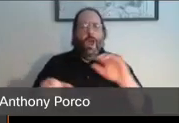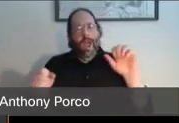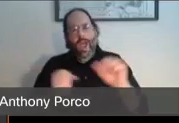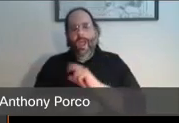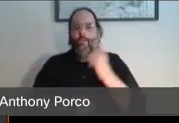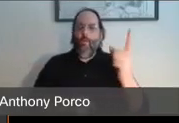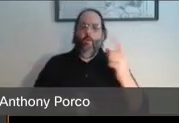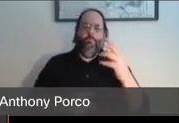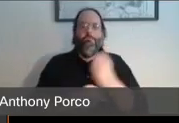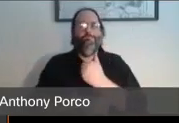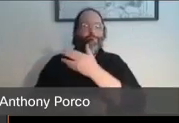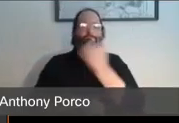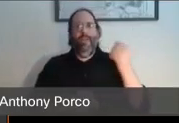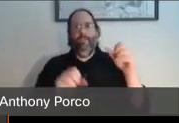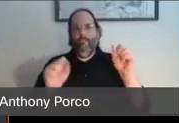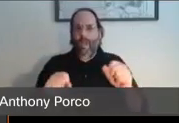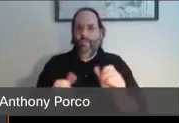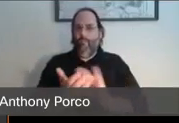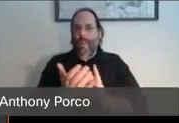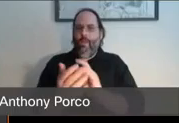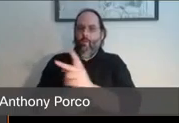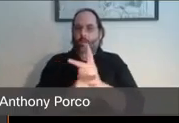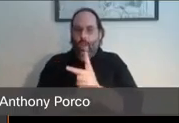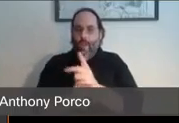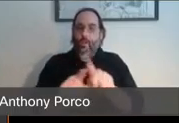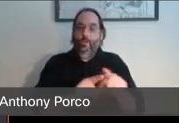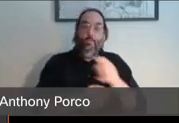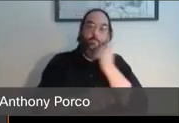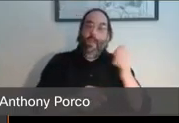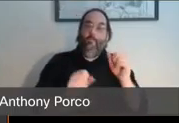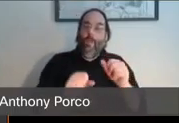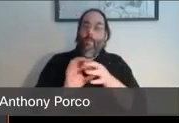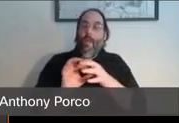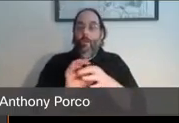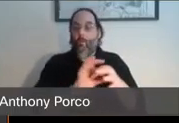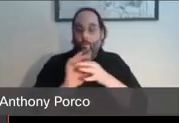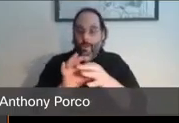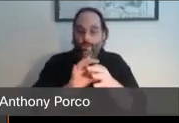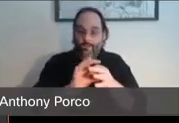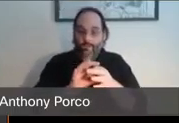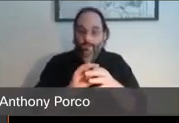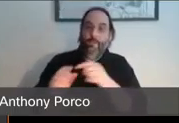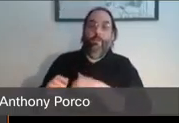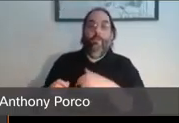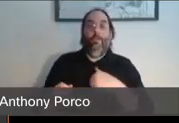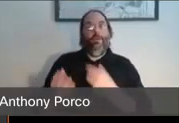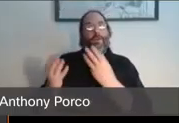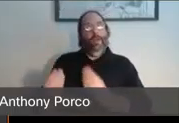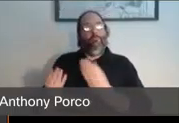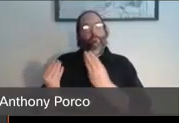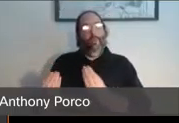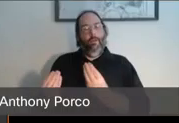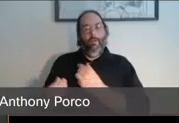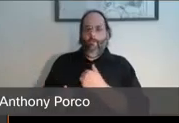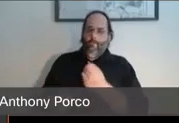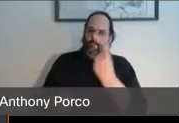person receives the best medical care and health coordination possible. We are empathetic. We understand